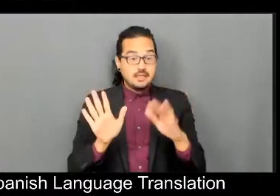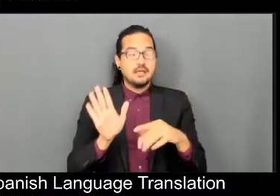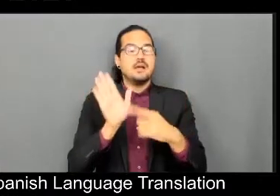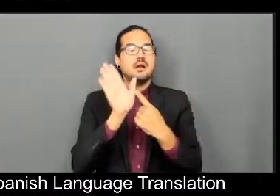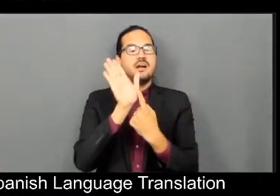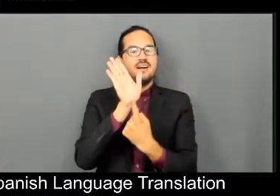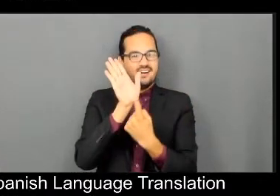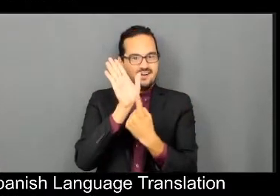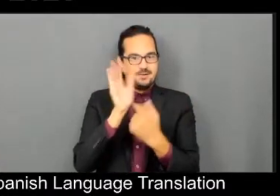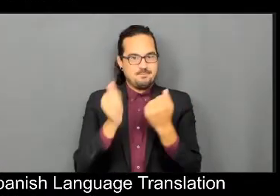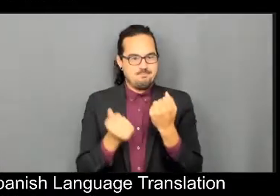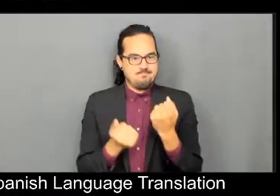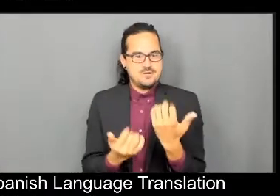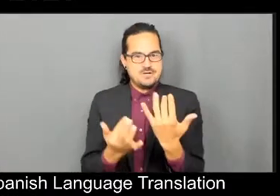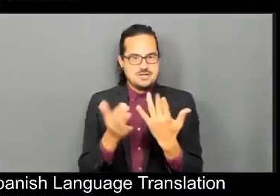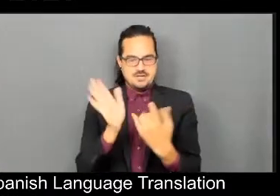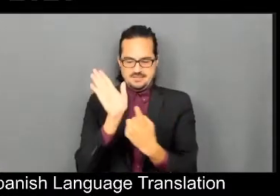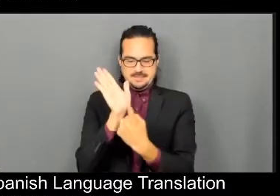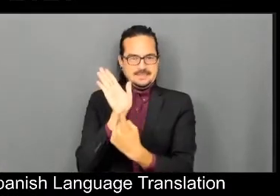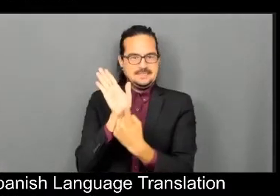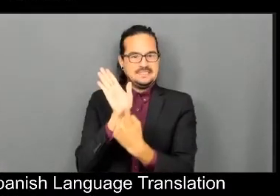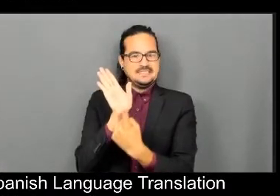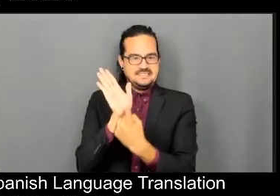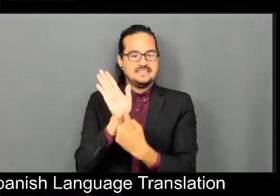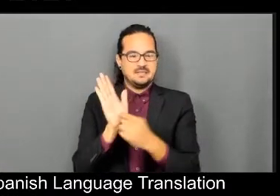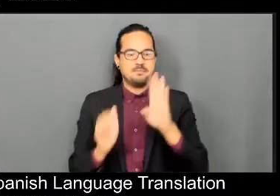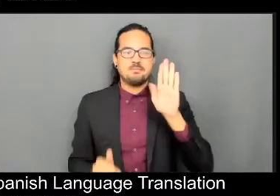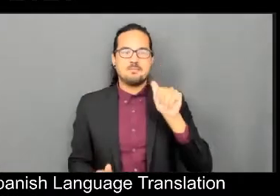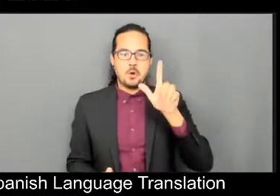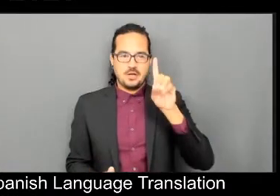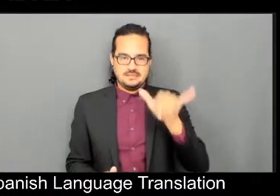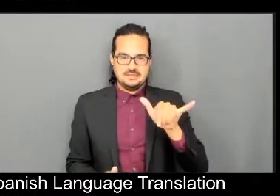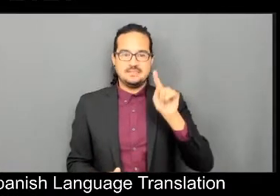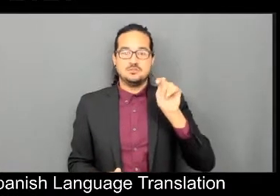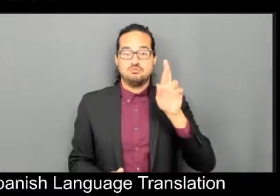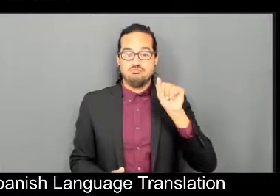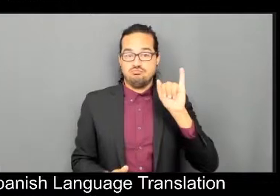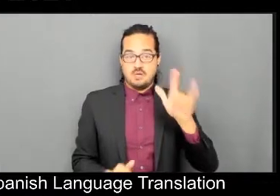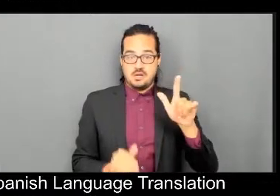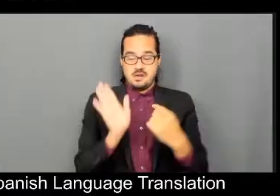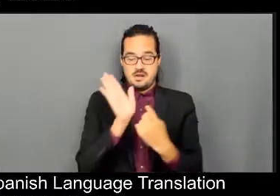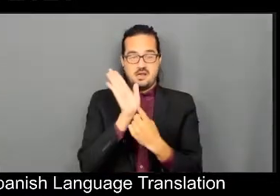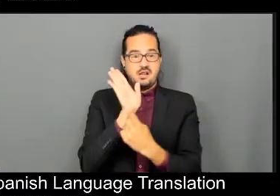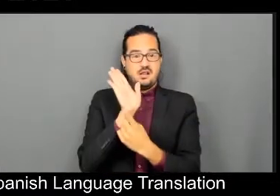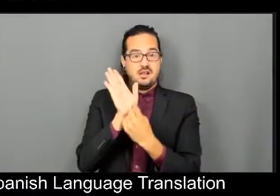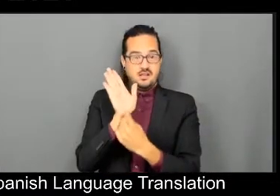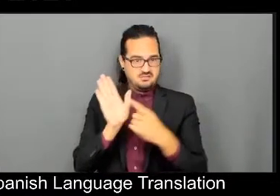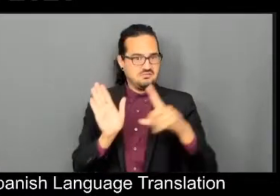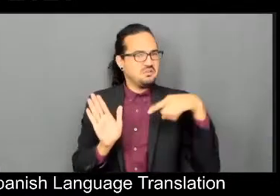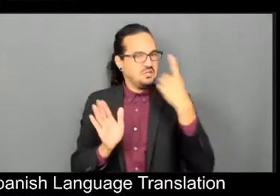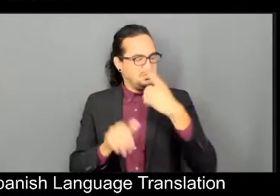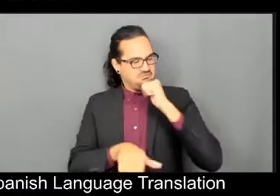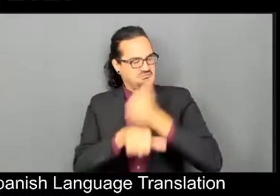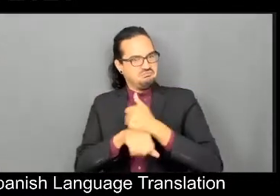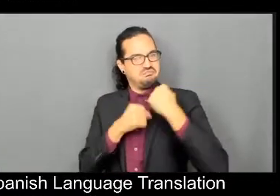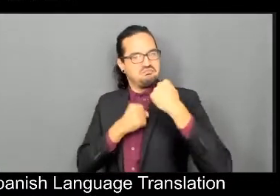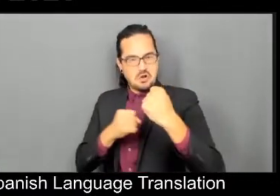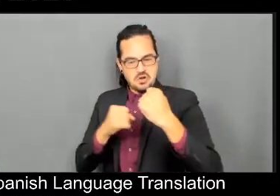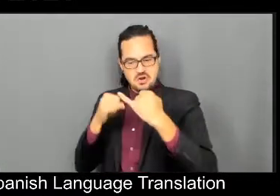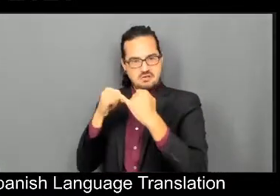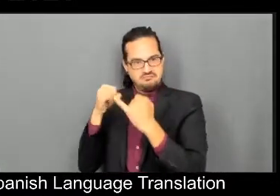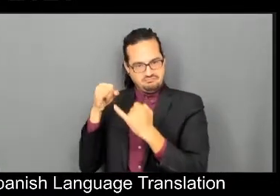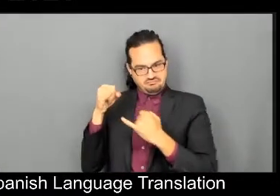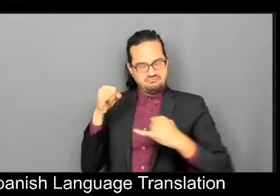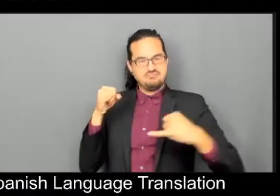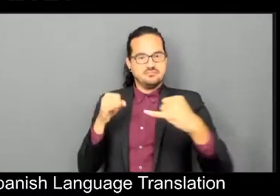Baldy Trail piece. So that's looking good and really securing some of our lines there. So overall, things